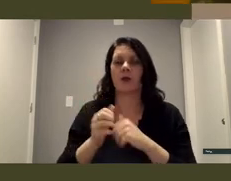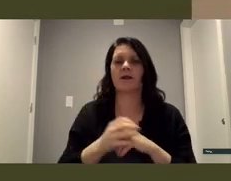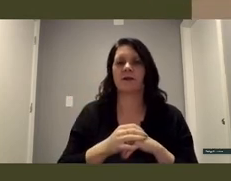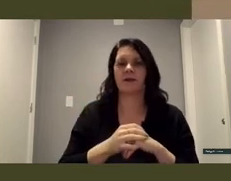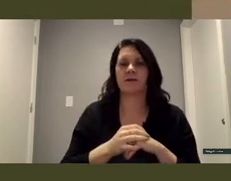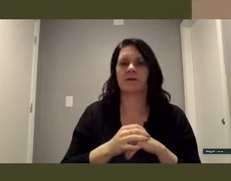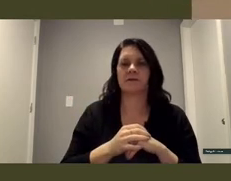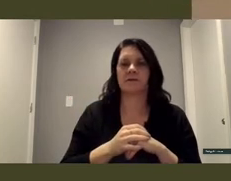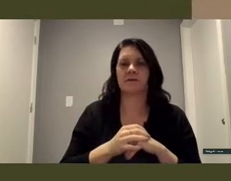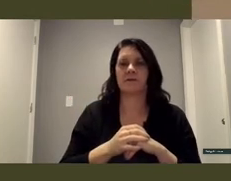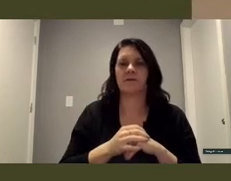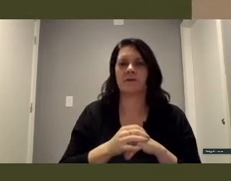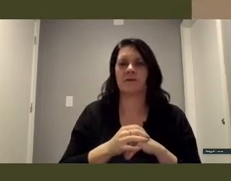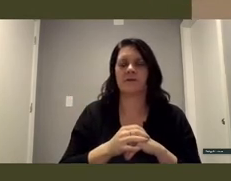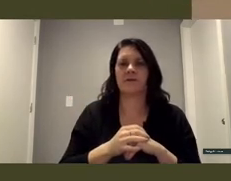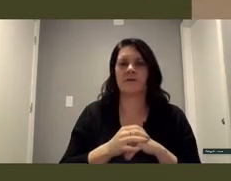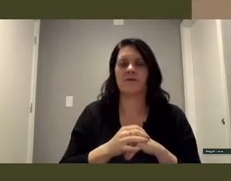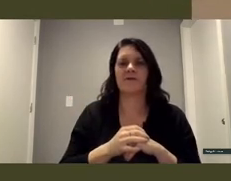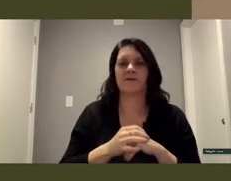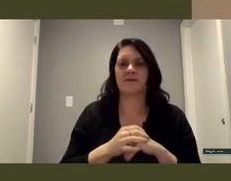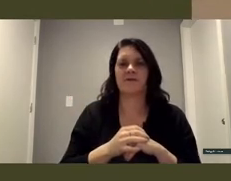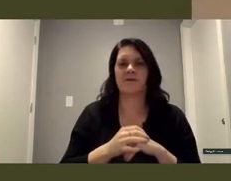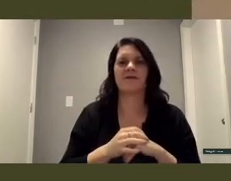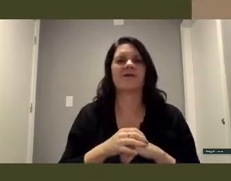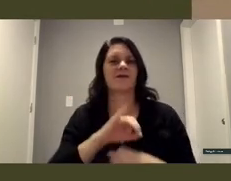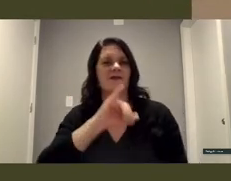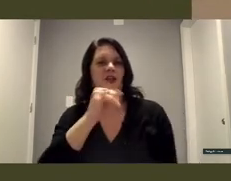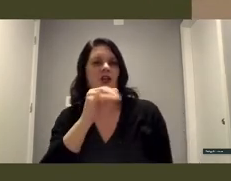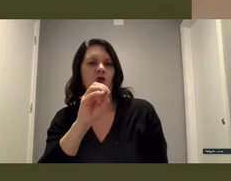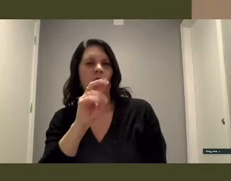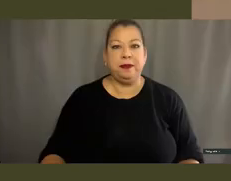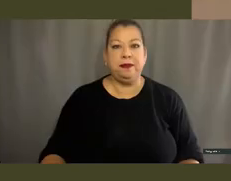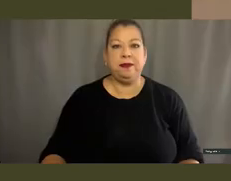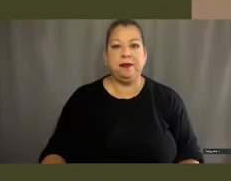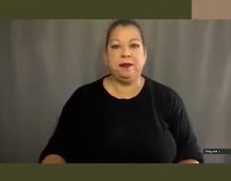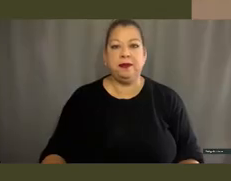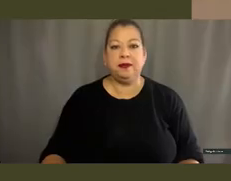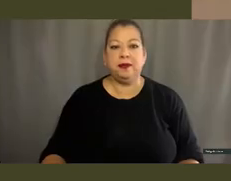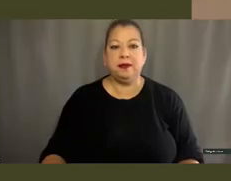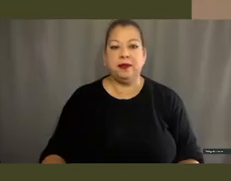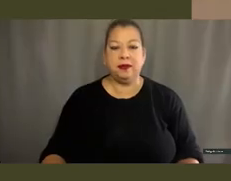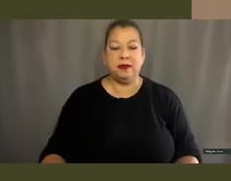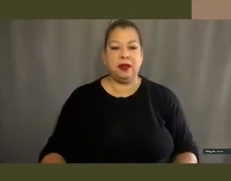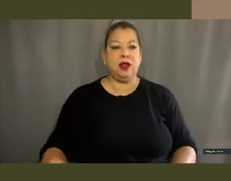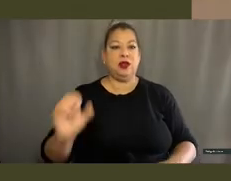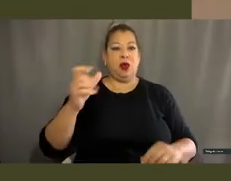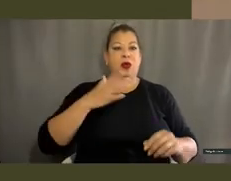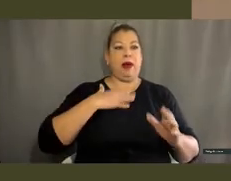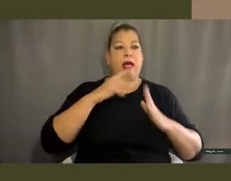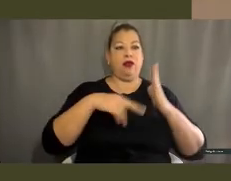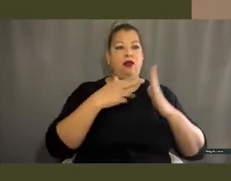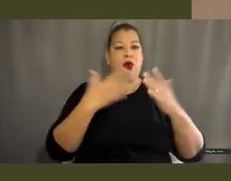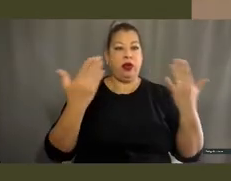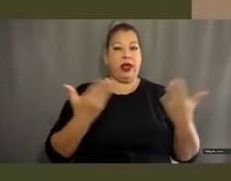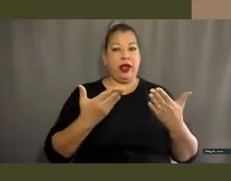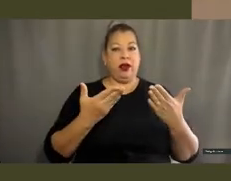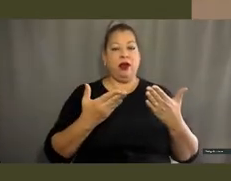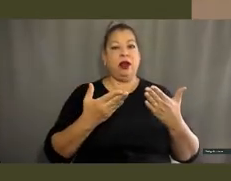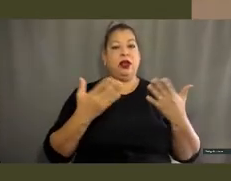Thank you, and pleasure to be with you all today. So my role here at the Secretariat is actually one